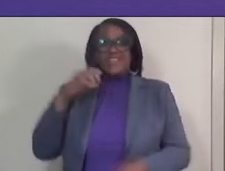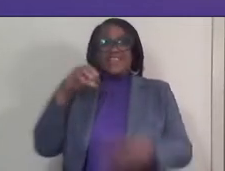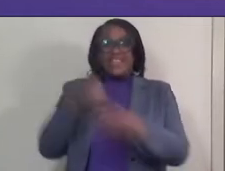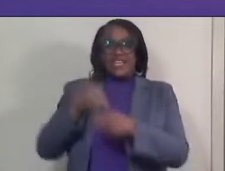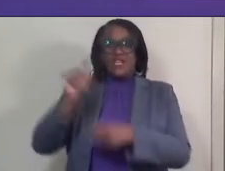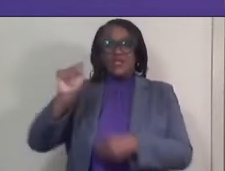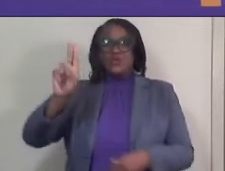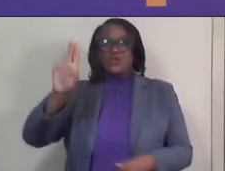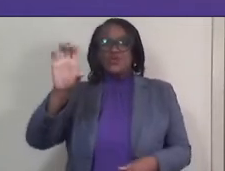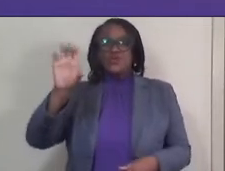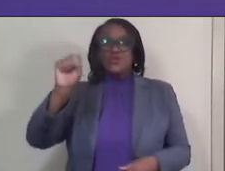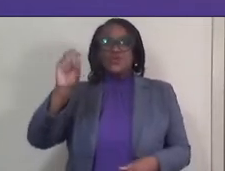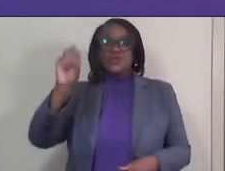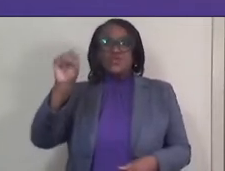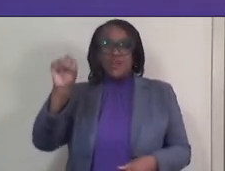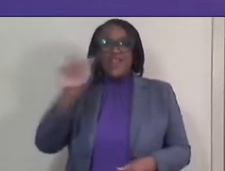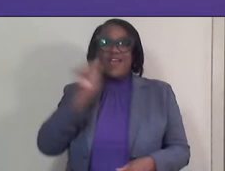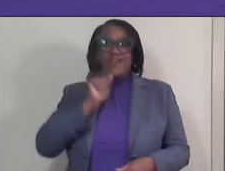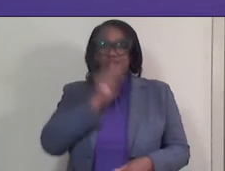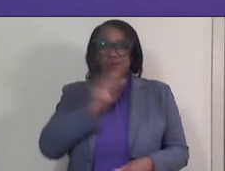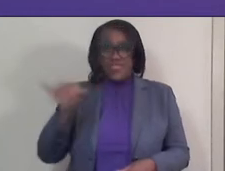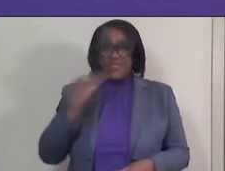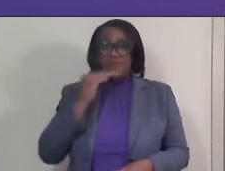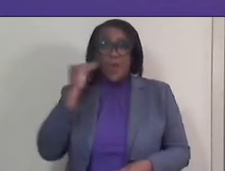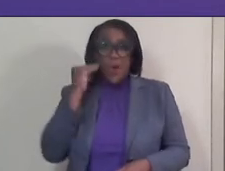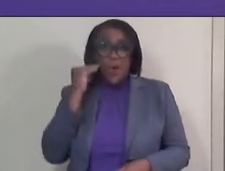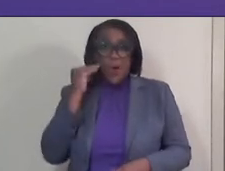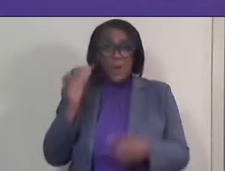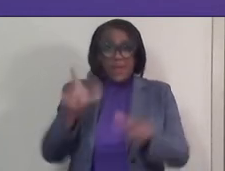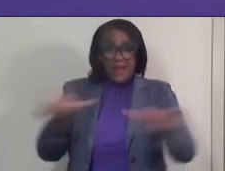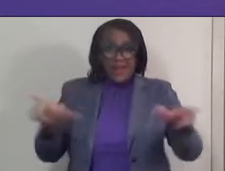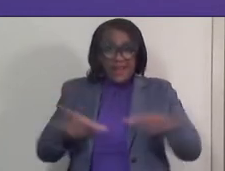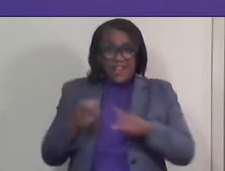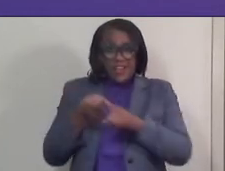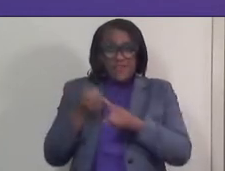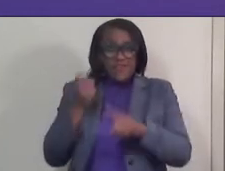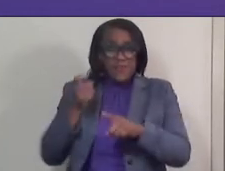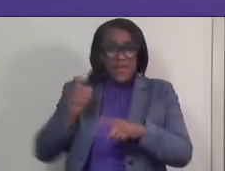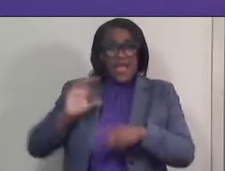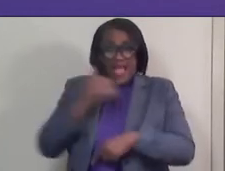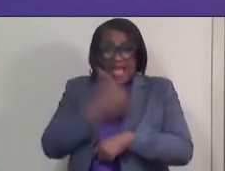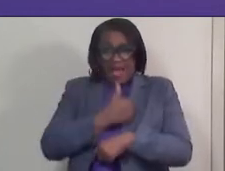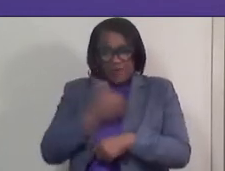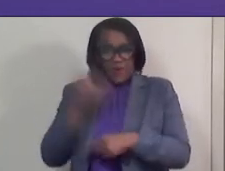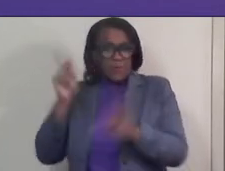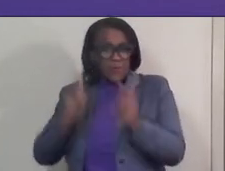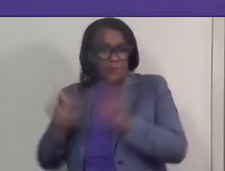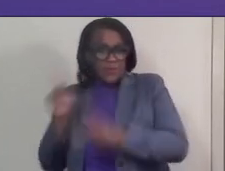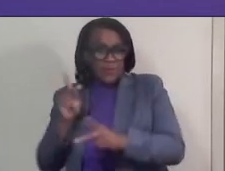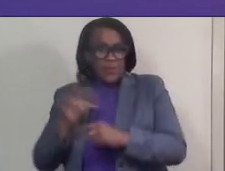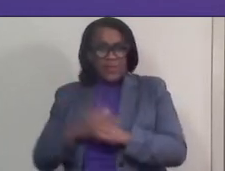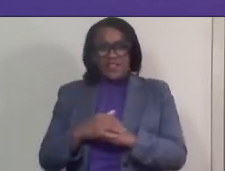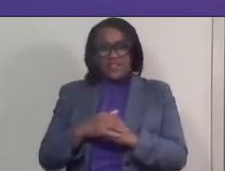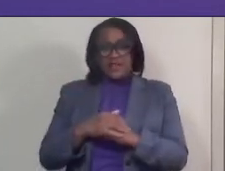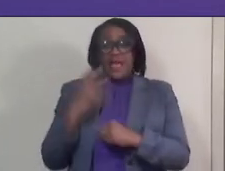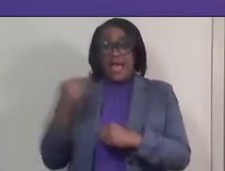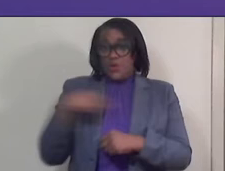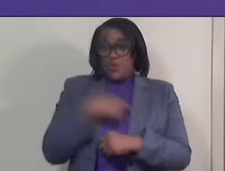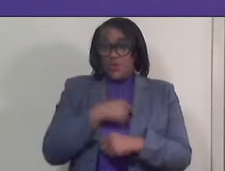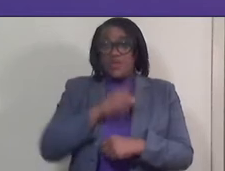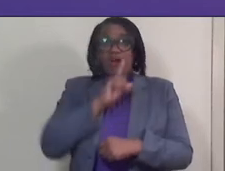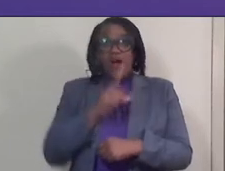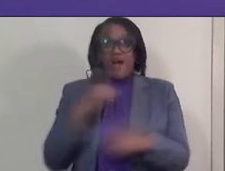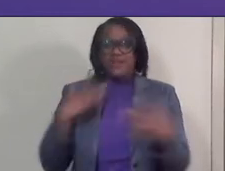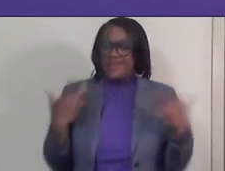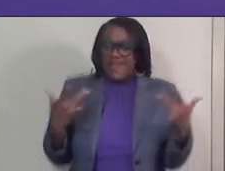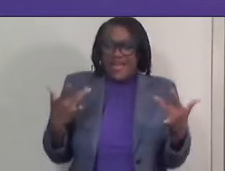the homeland of the Tohono O'odham people and the Pascua Yaqui people. And we are delighted to be part